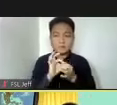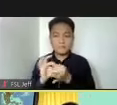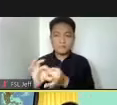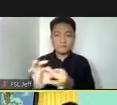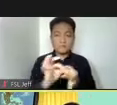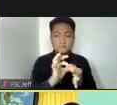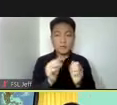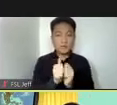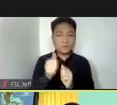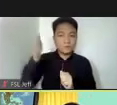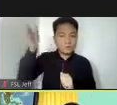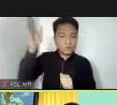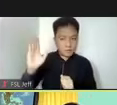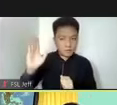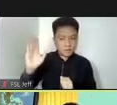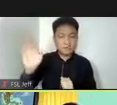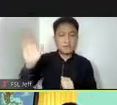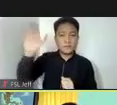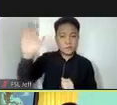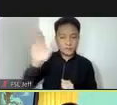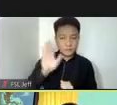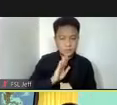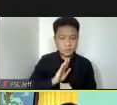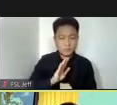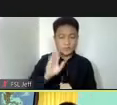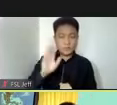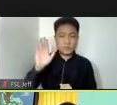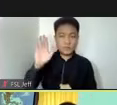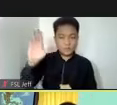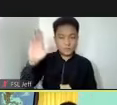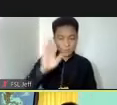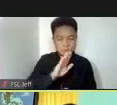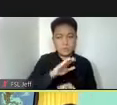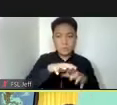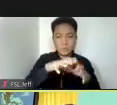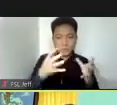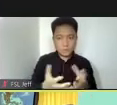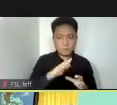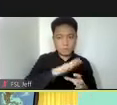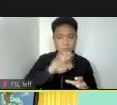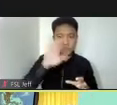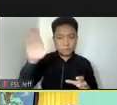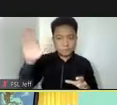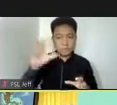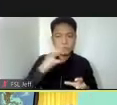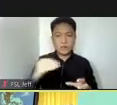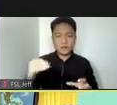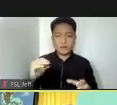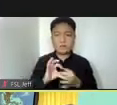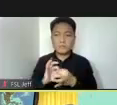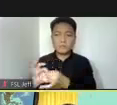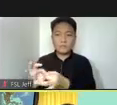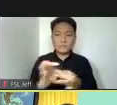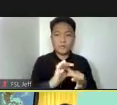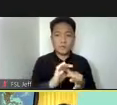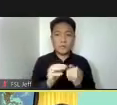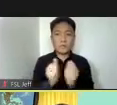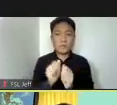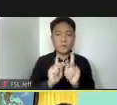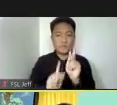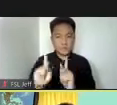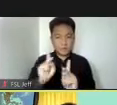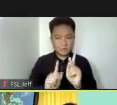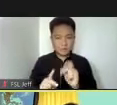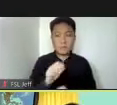and others. Climate change is also a peace and justice issue in